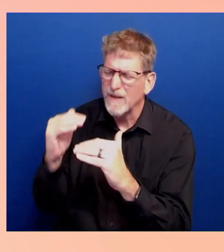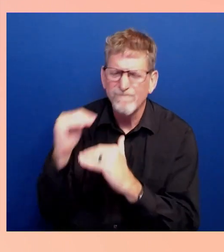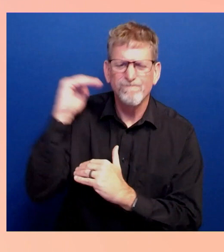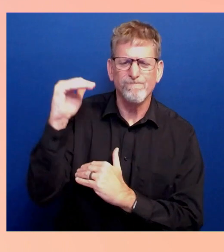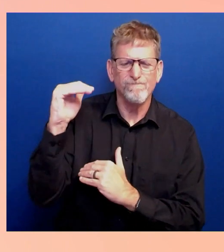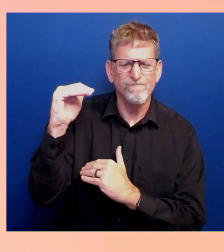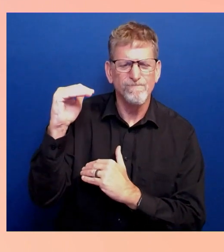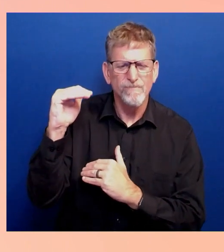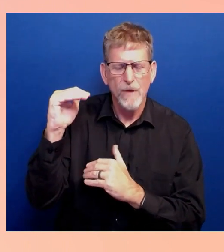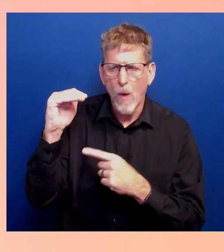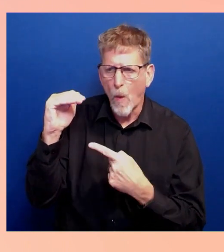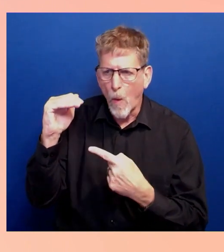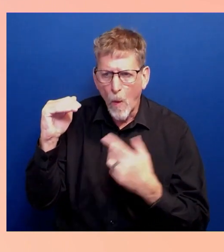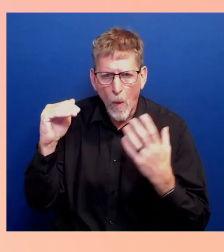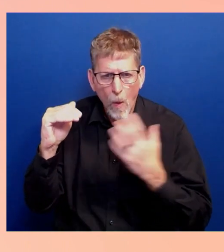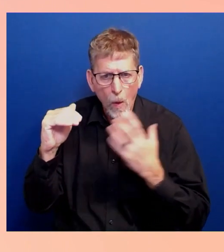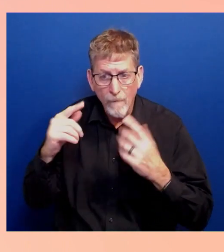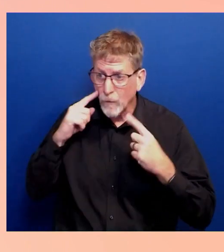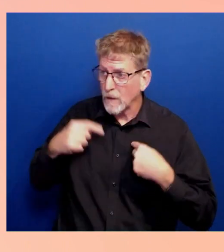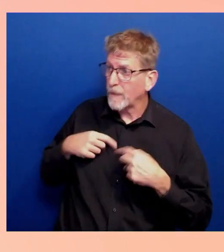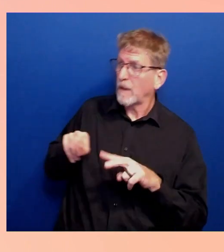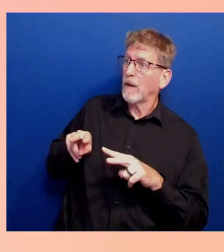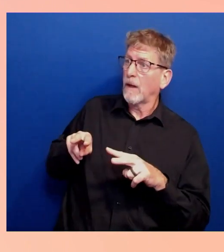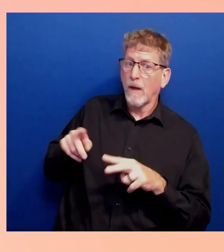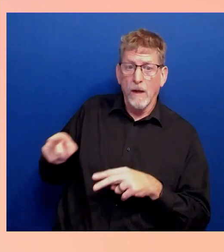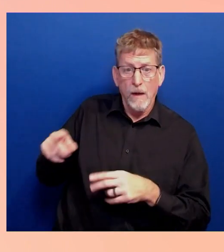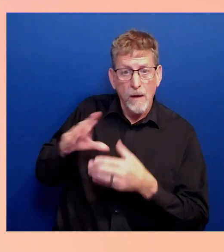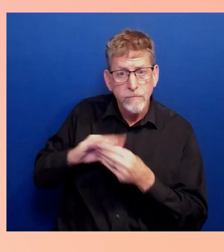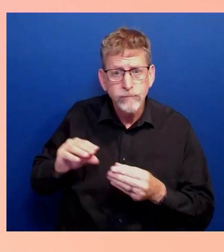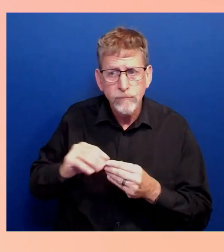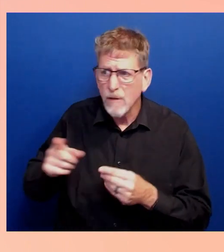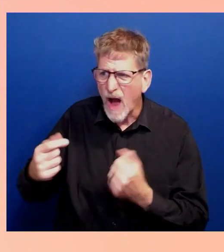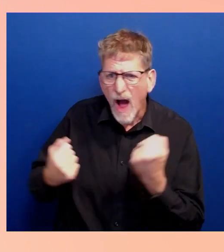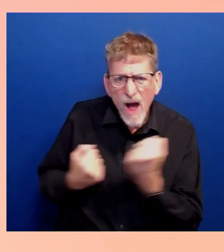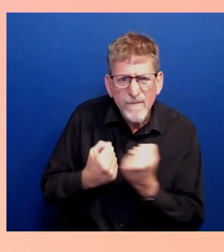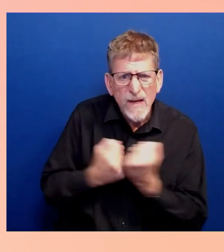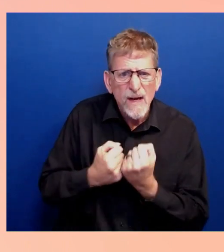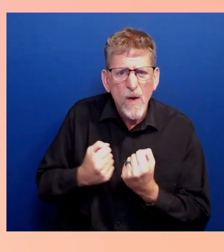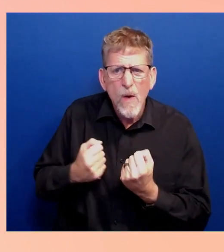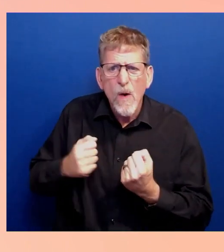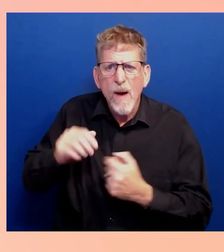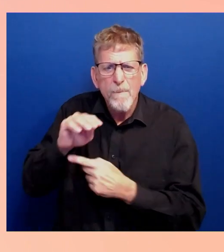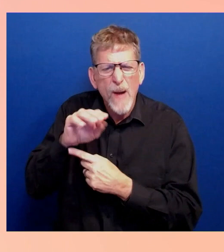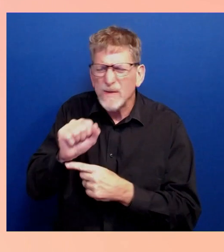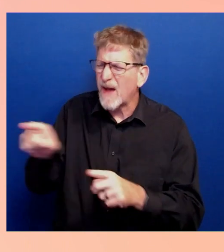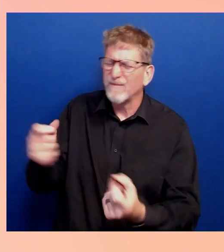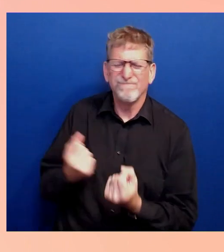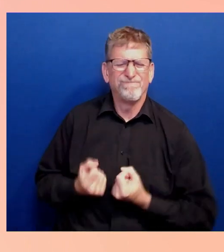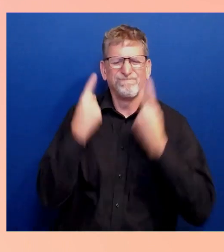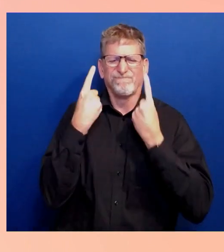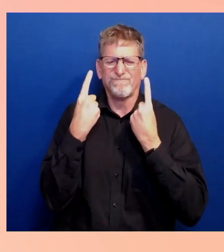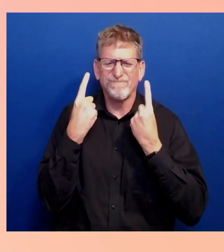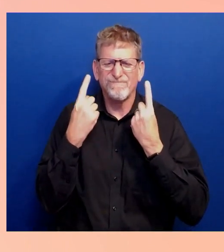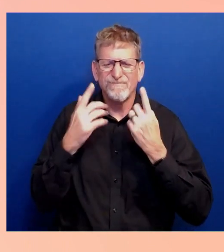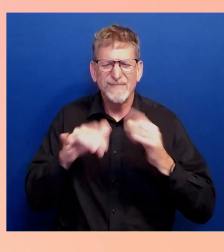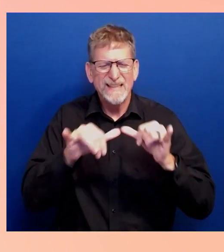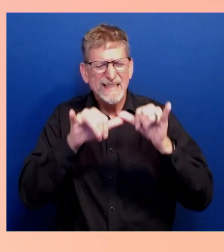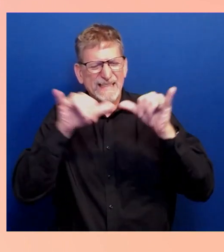is that Microsoft understands that systematized disability